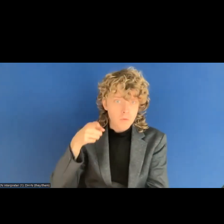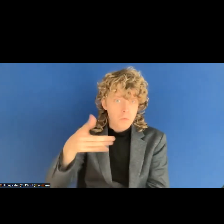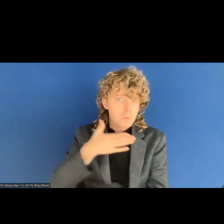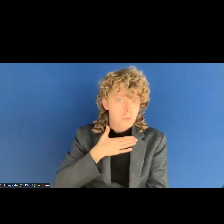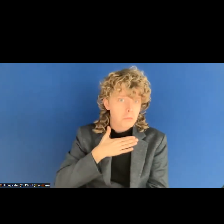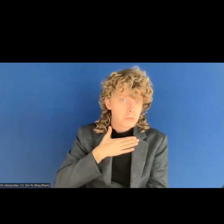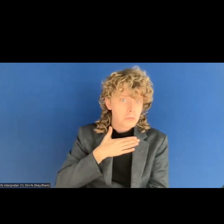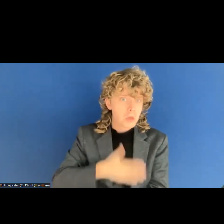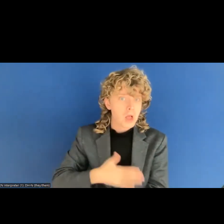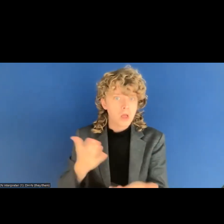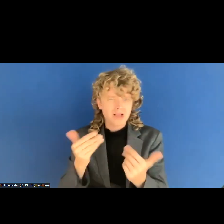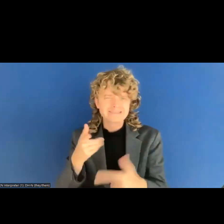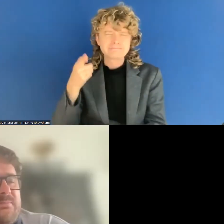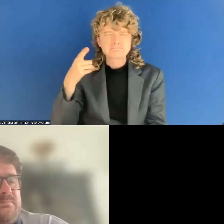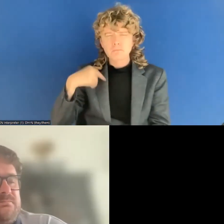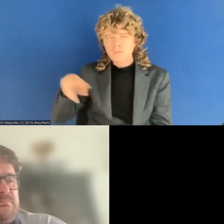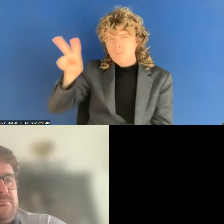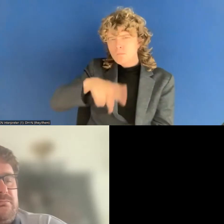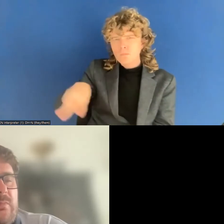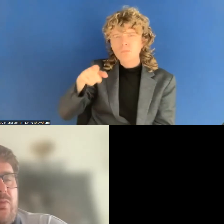company. Yeah.